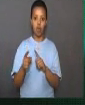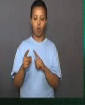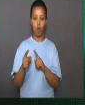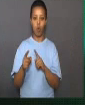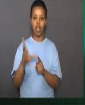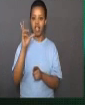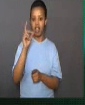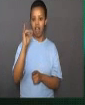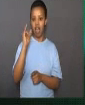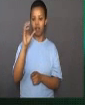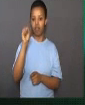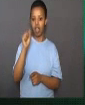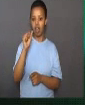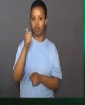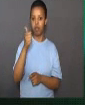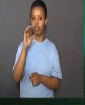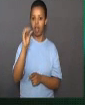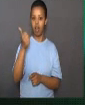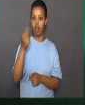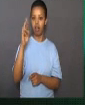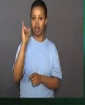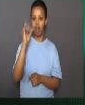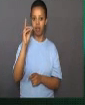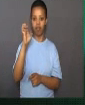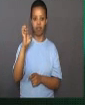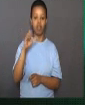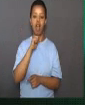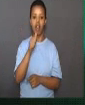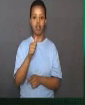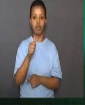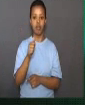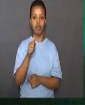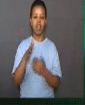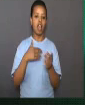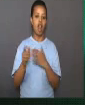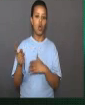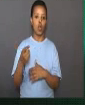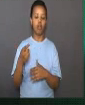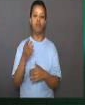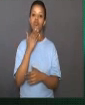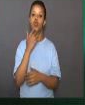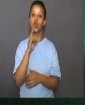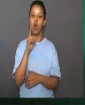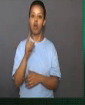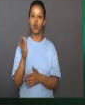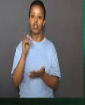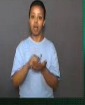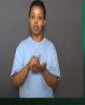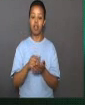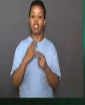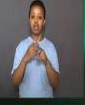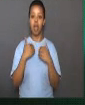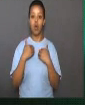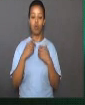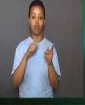Glucose is not a disaccharide. Glucose is a simple sugar, also